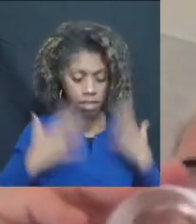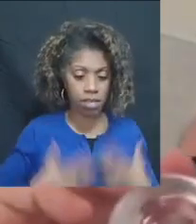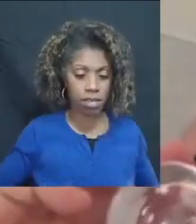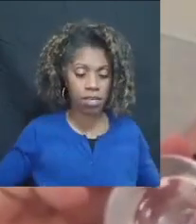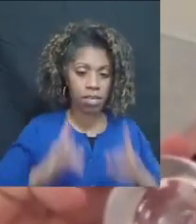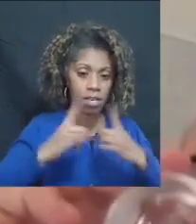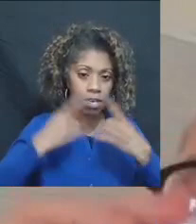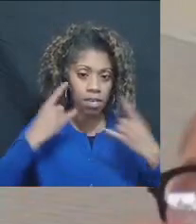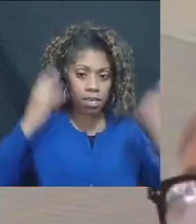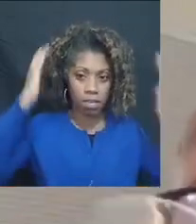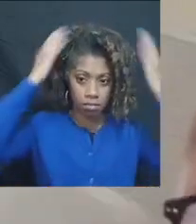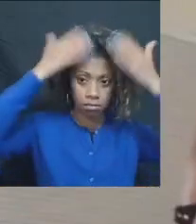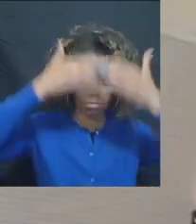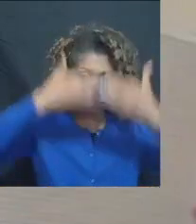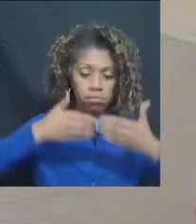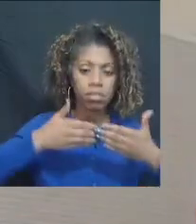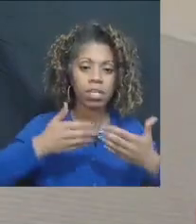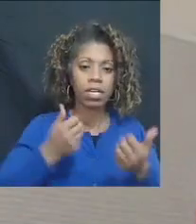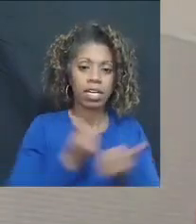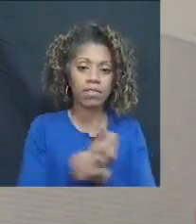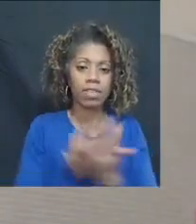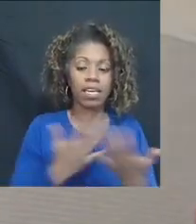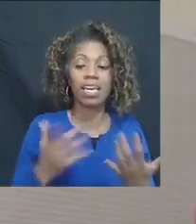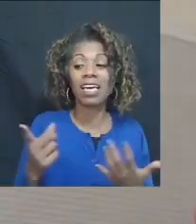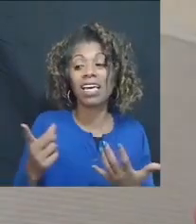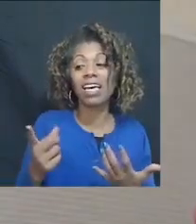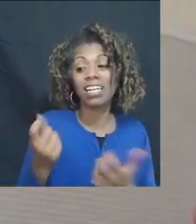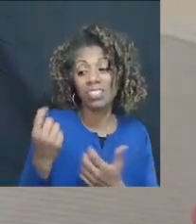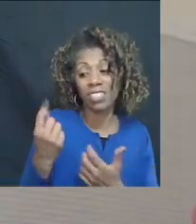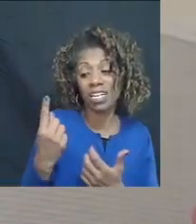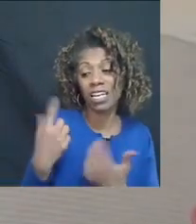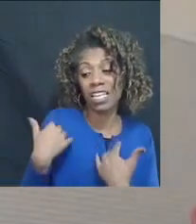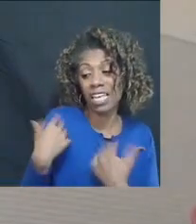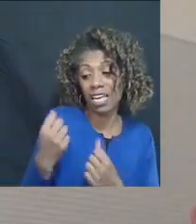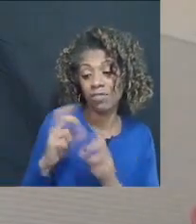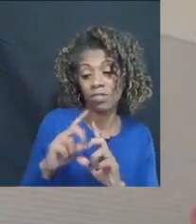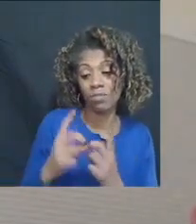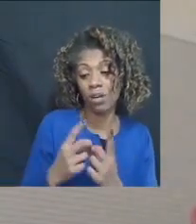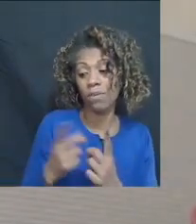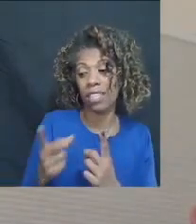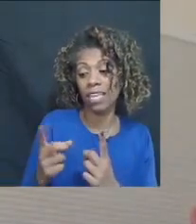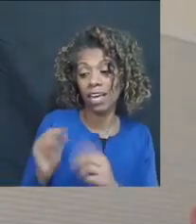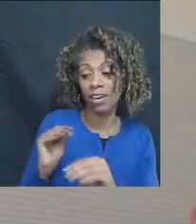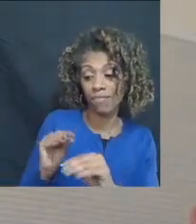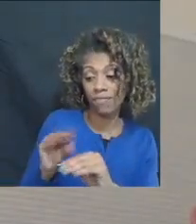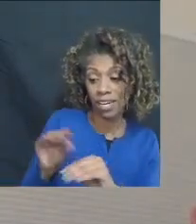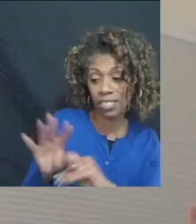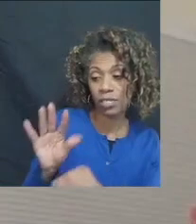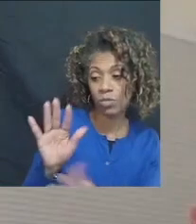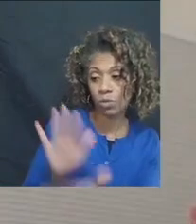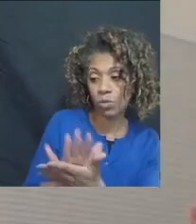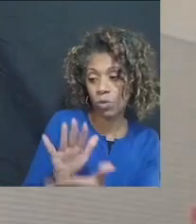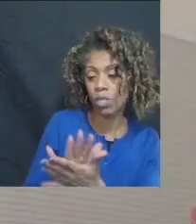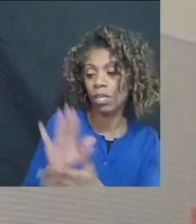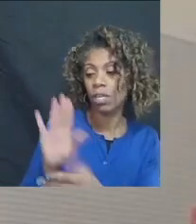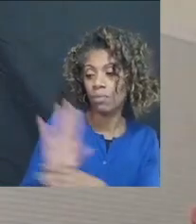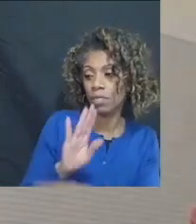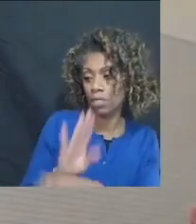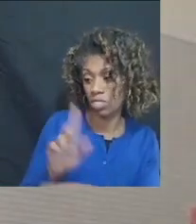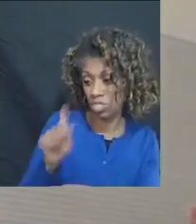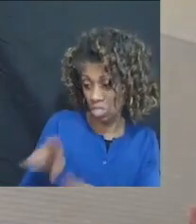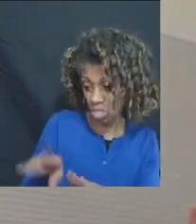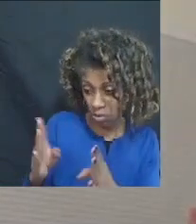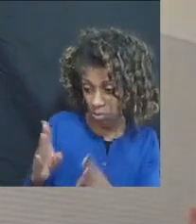like our health departments are the ones that are advising the schools. They're advising businesses in their communities how to open safely. And